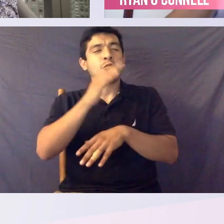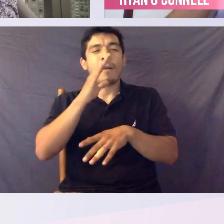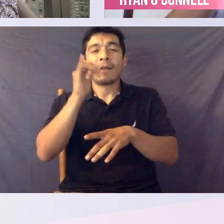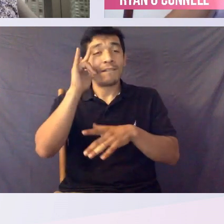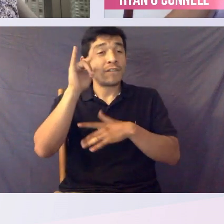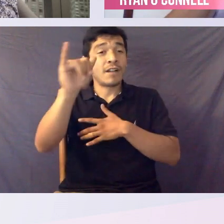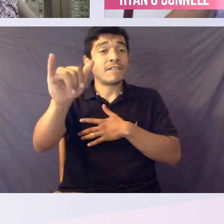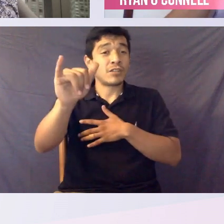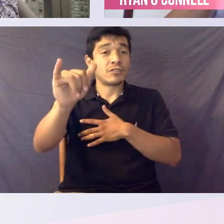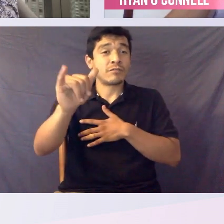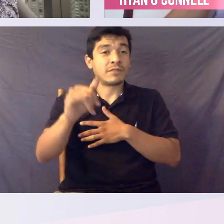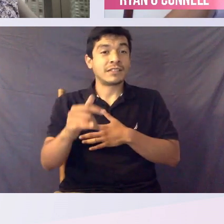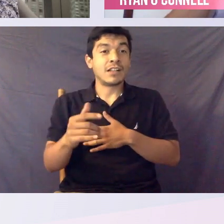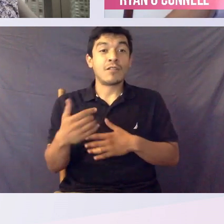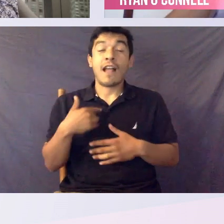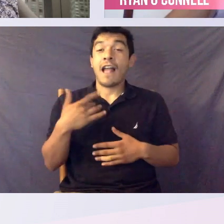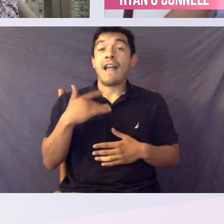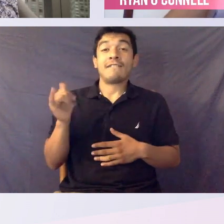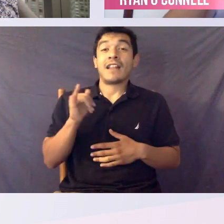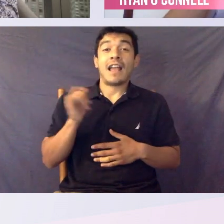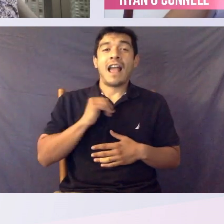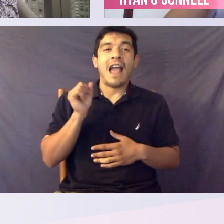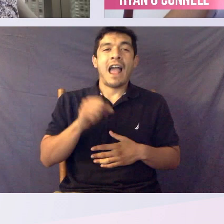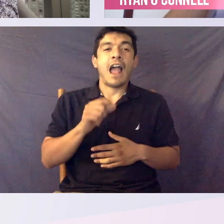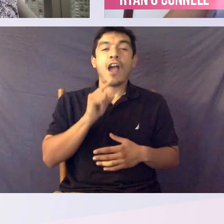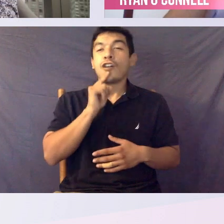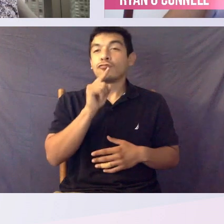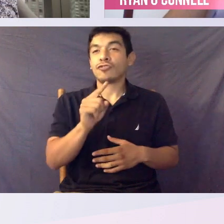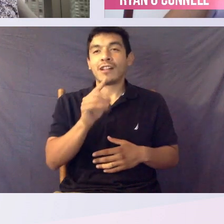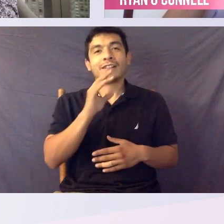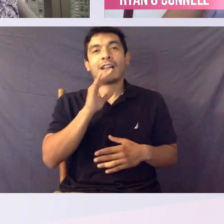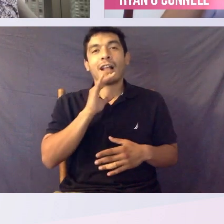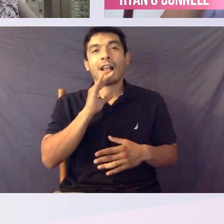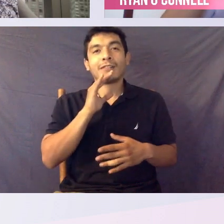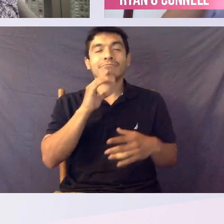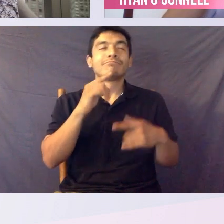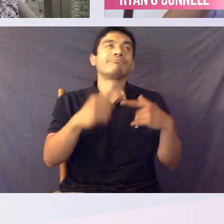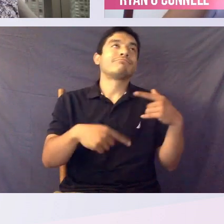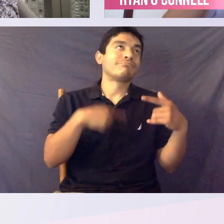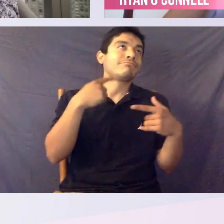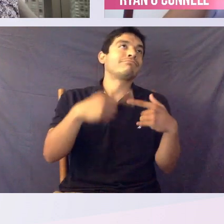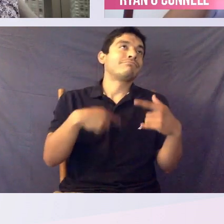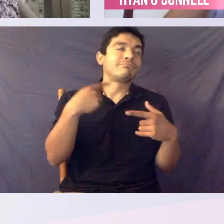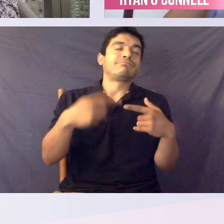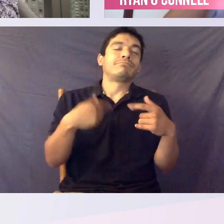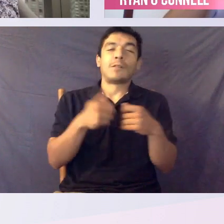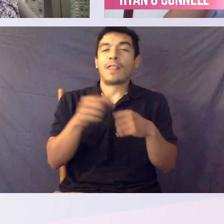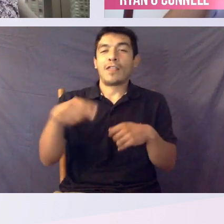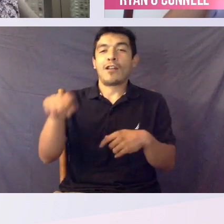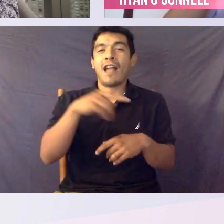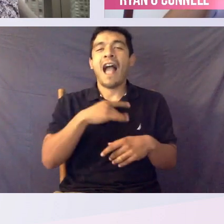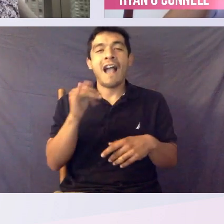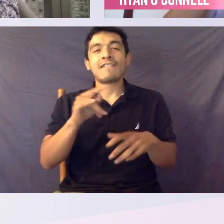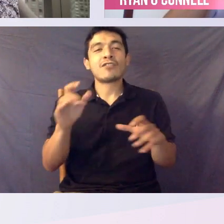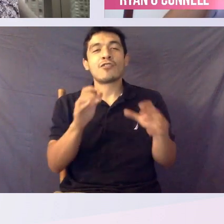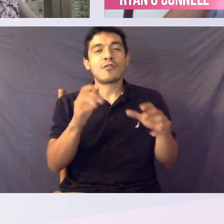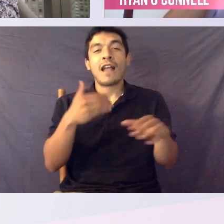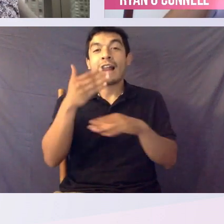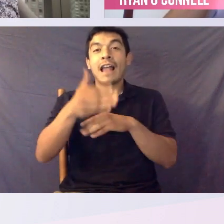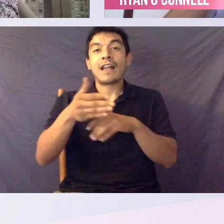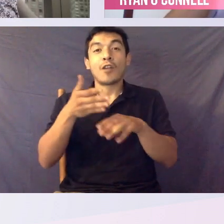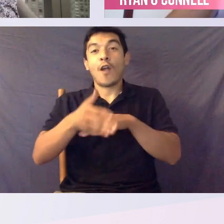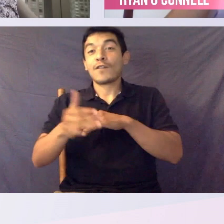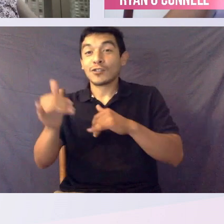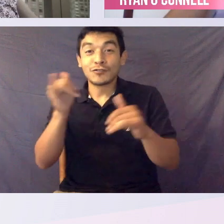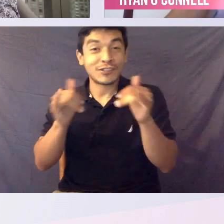So listen, I feel like I could truly go on for hours with you guys. I feel like we should do this next over cocktails,